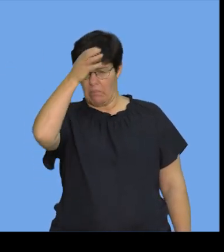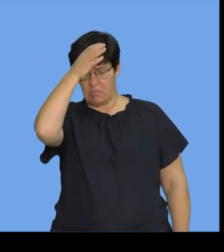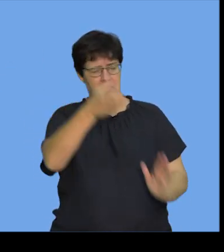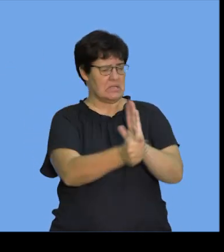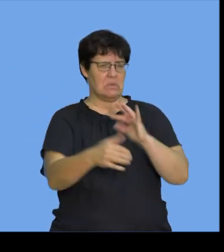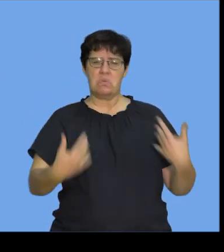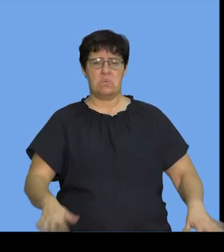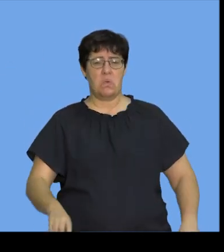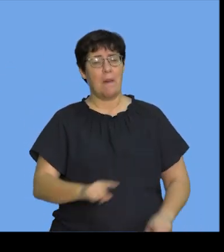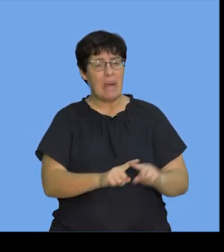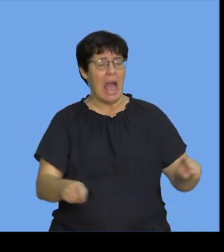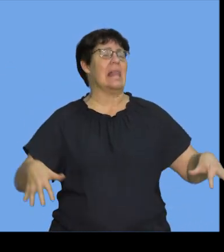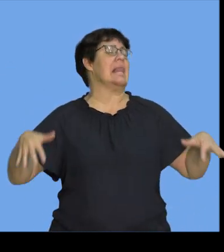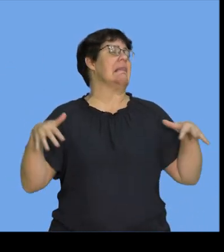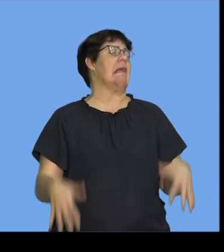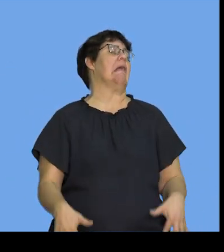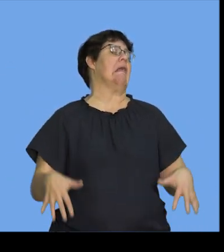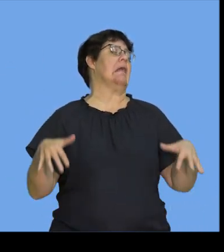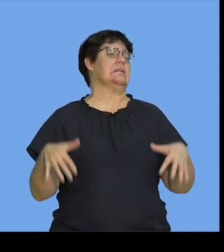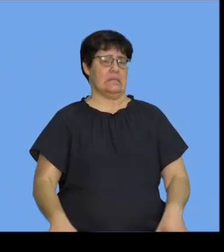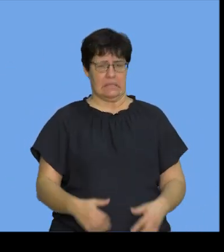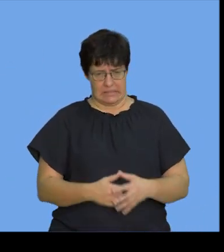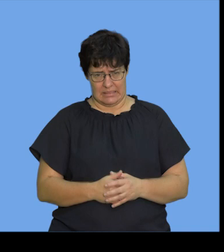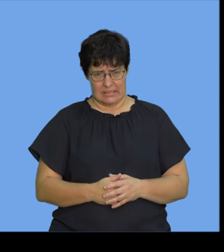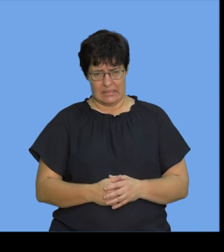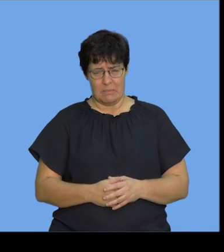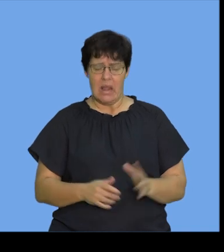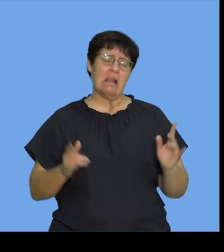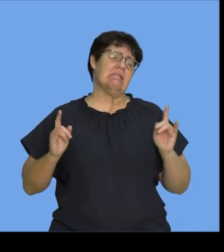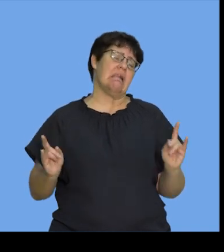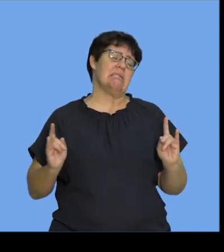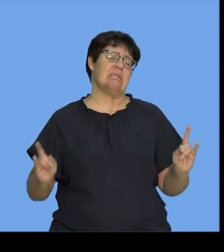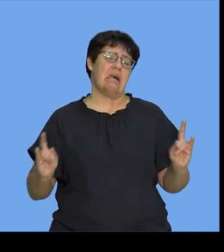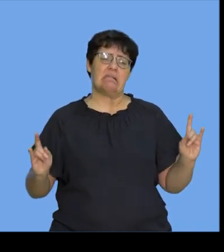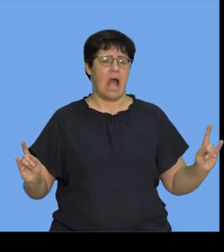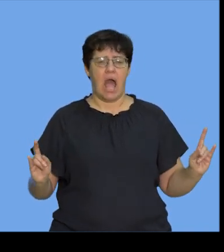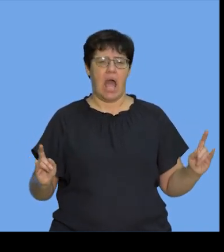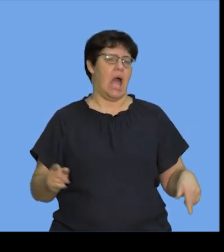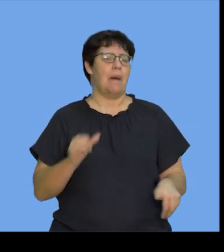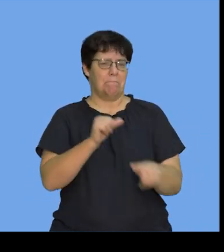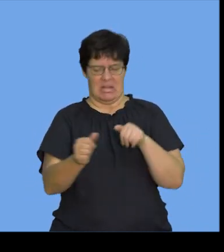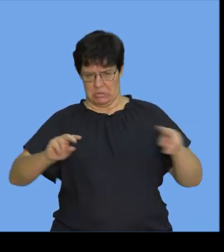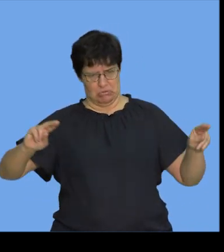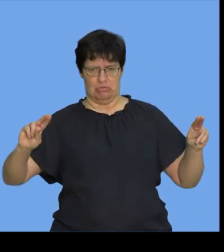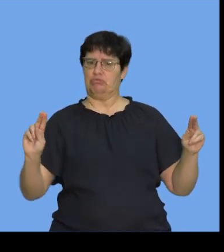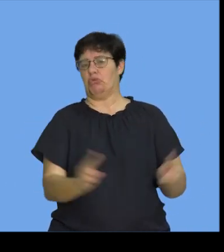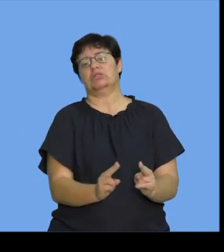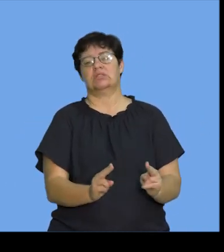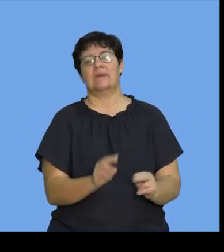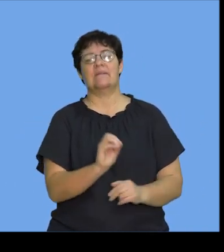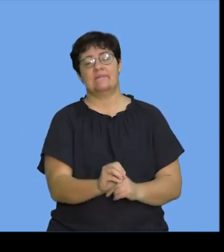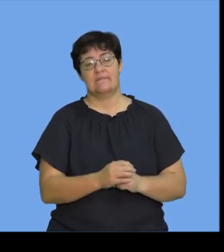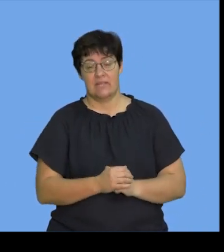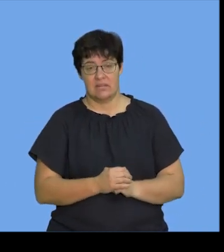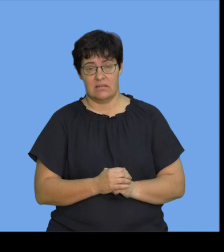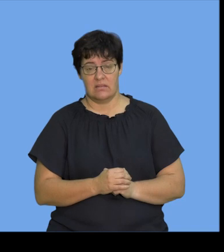the laziest people. So we take these long things and we write them in a very short, concise way.